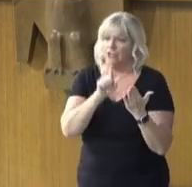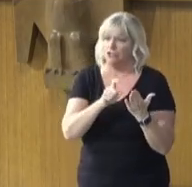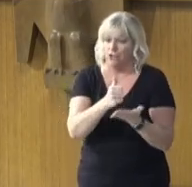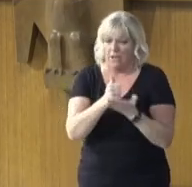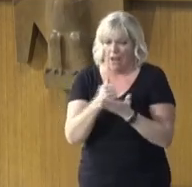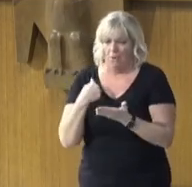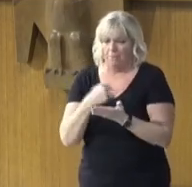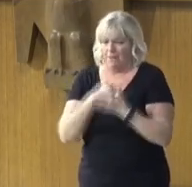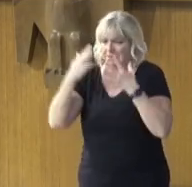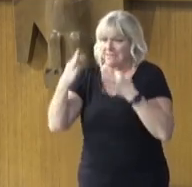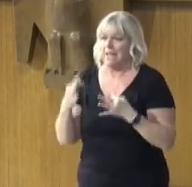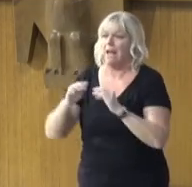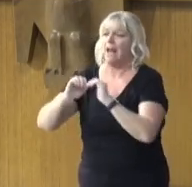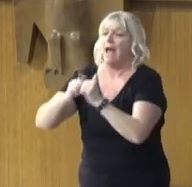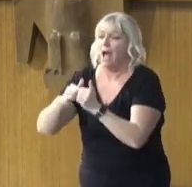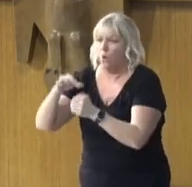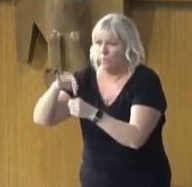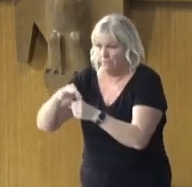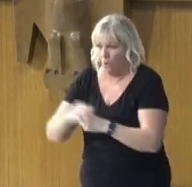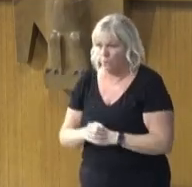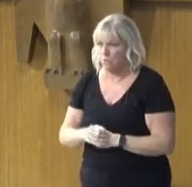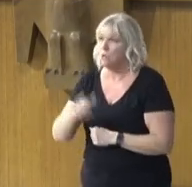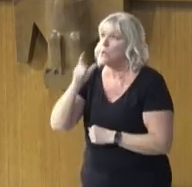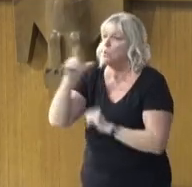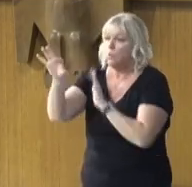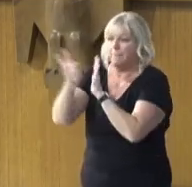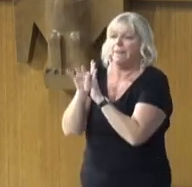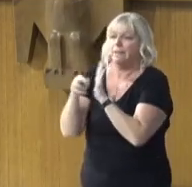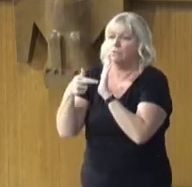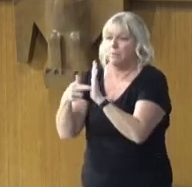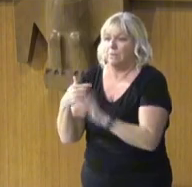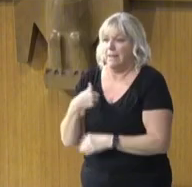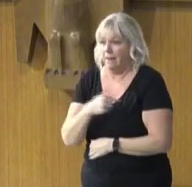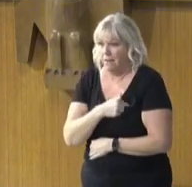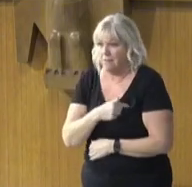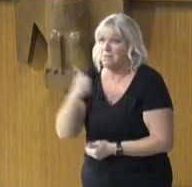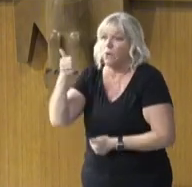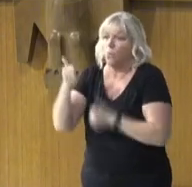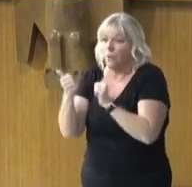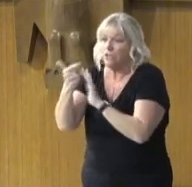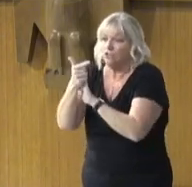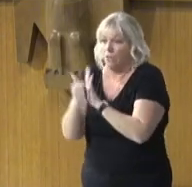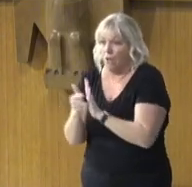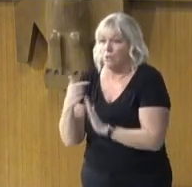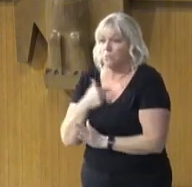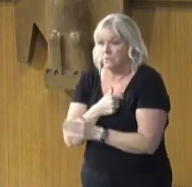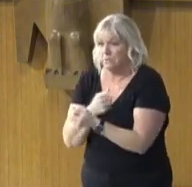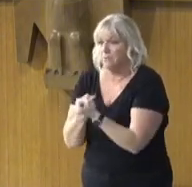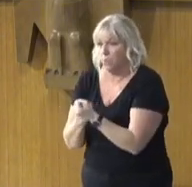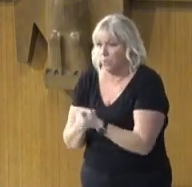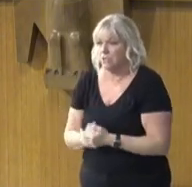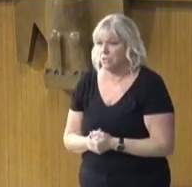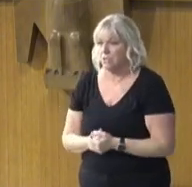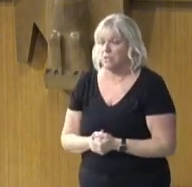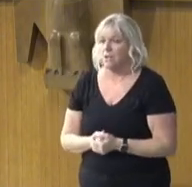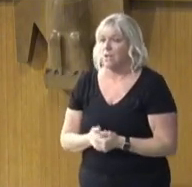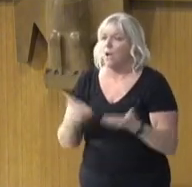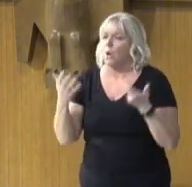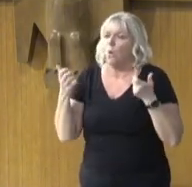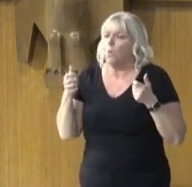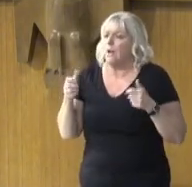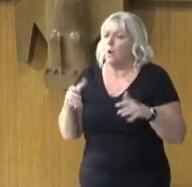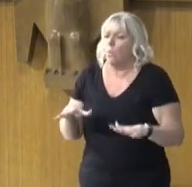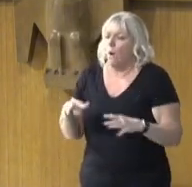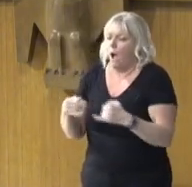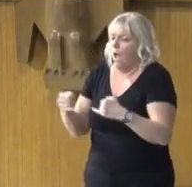vote, who we vote to represent us, and which laws we support. We don't want to cross a line and